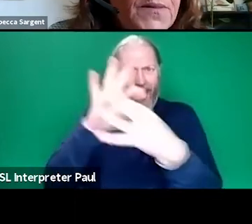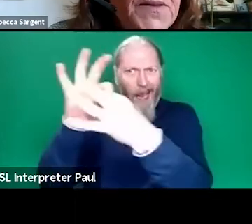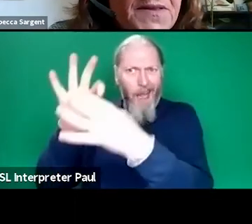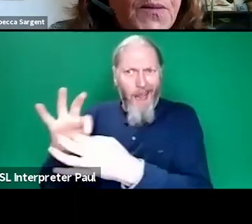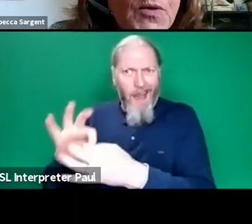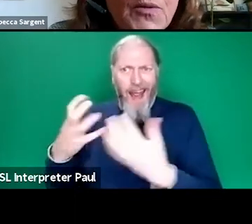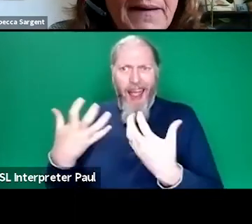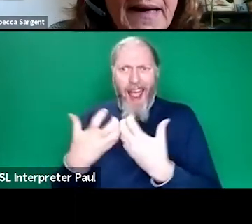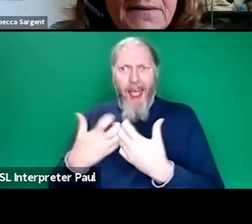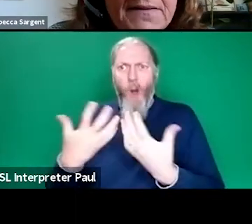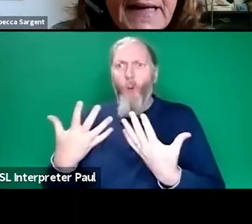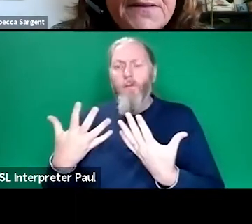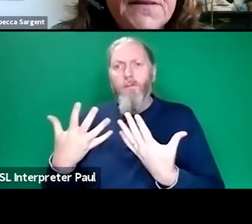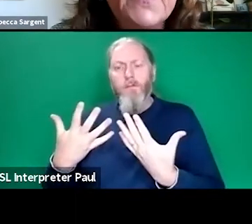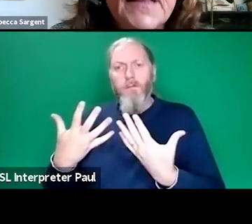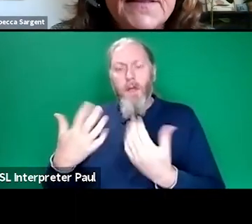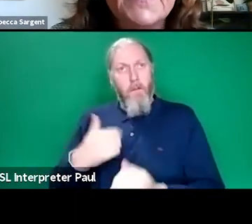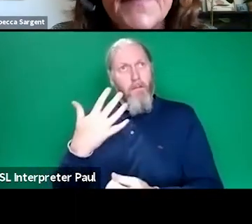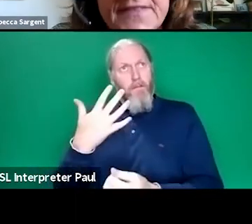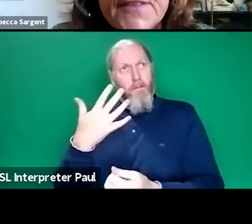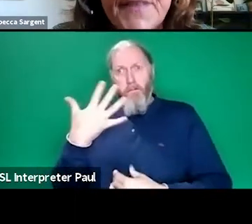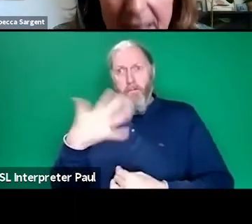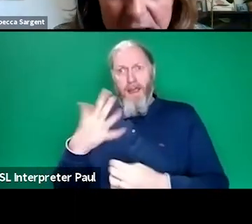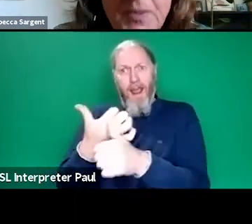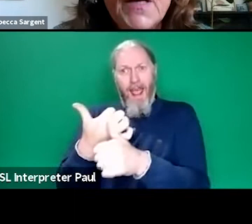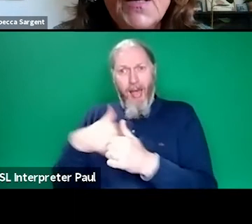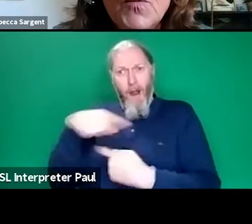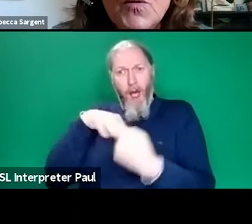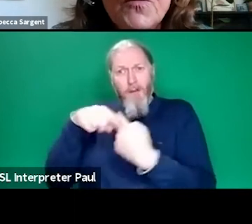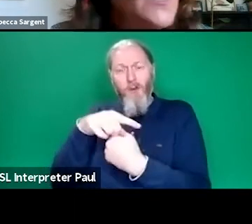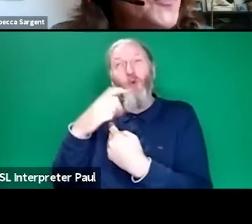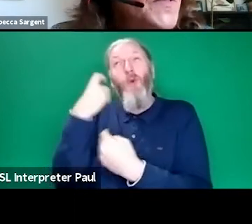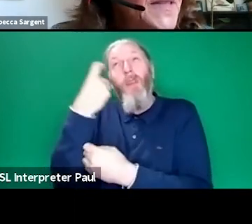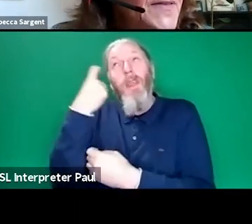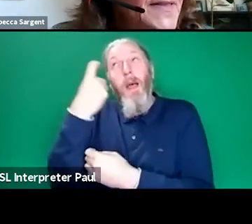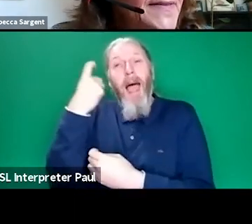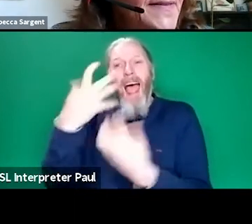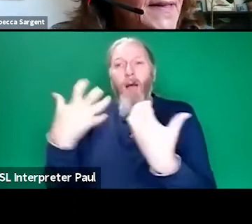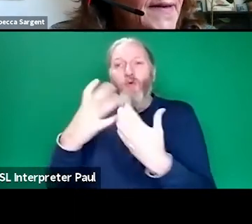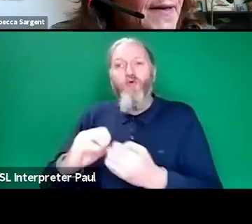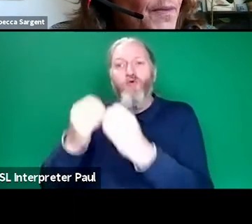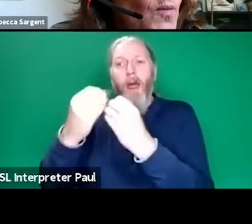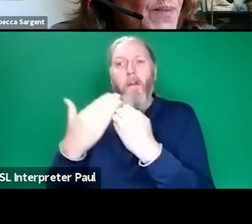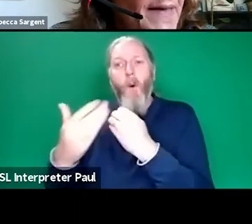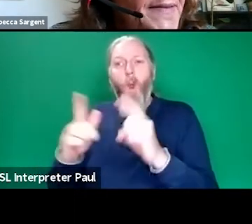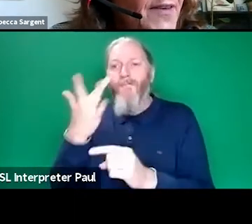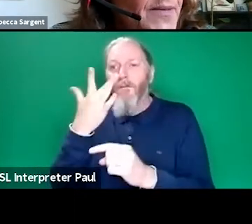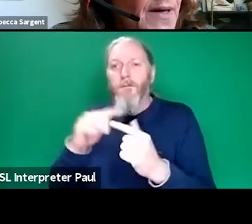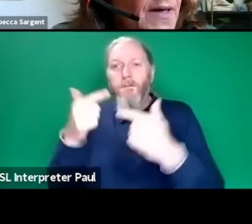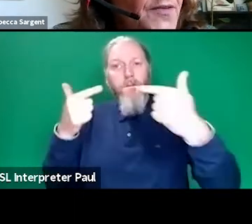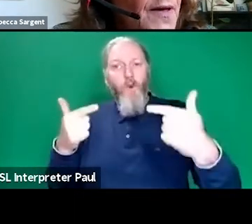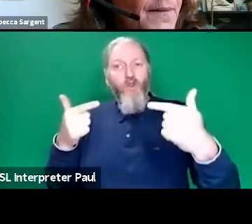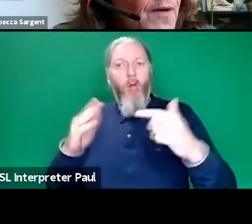kind of helped us think more about how to develop more virtual services. We're based